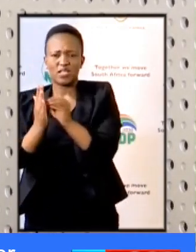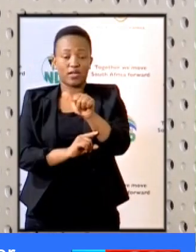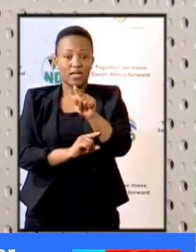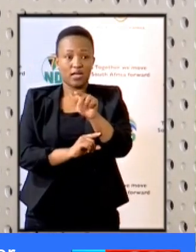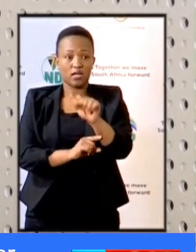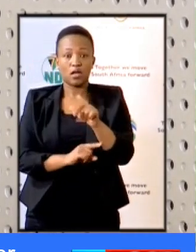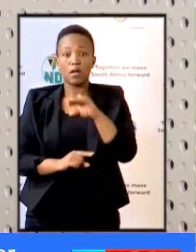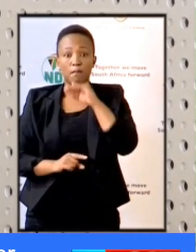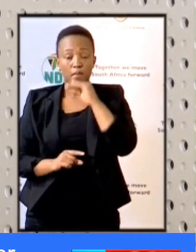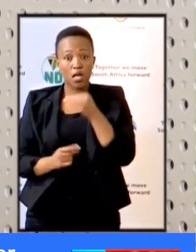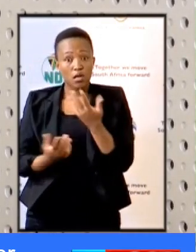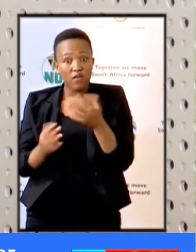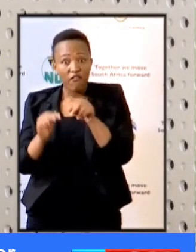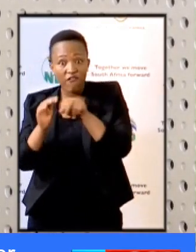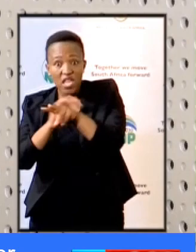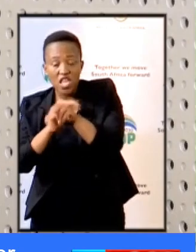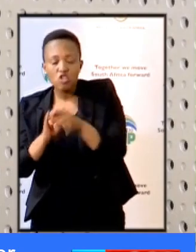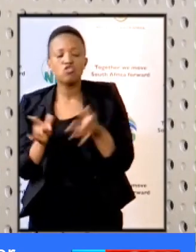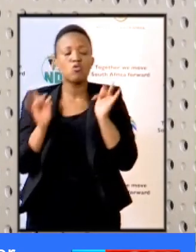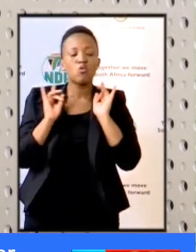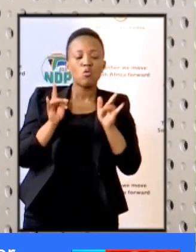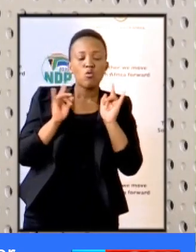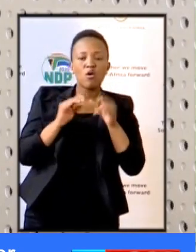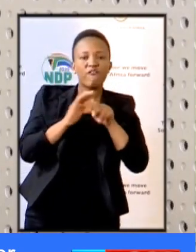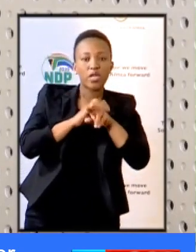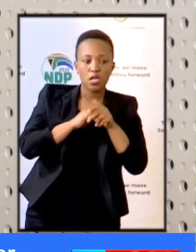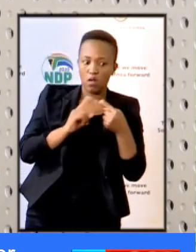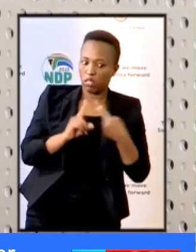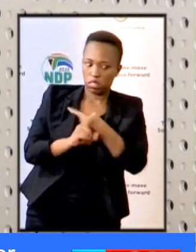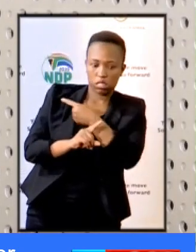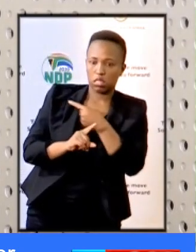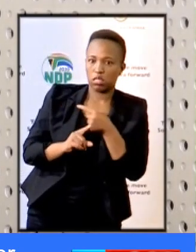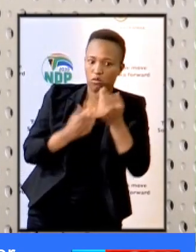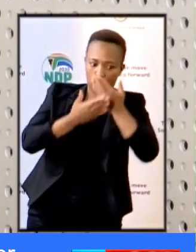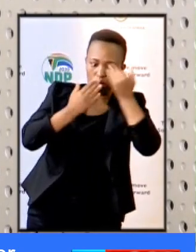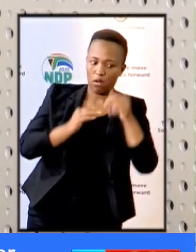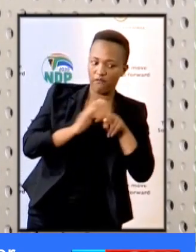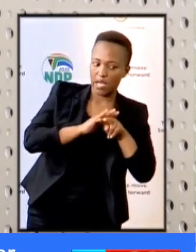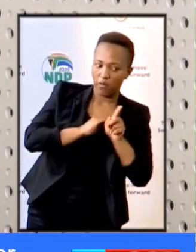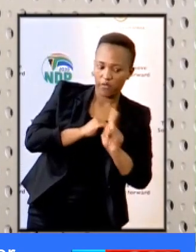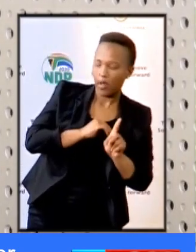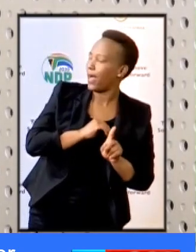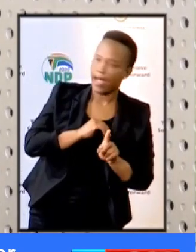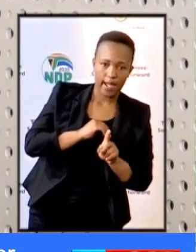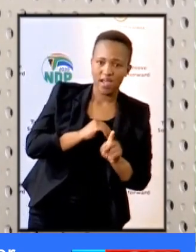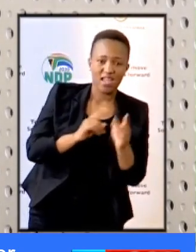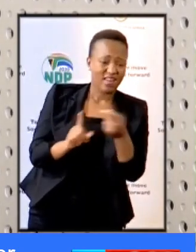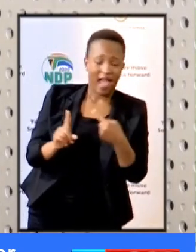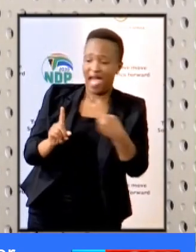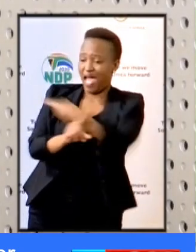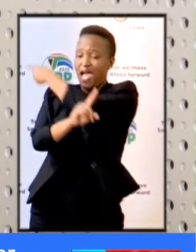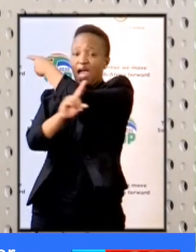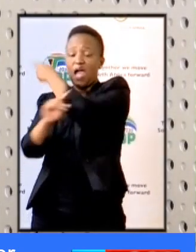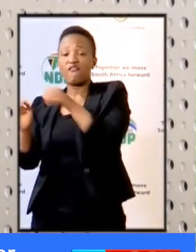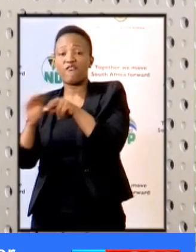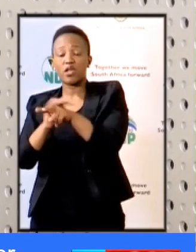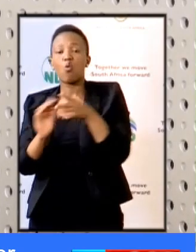akuyona ama-video esingawazi ukuthi awana angacacile nento ezinye nje